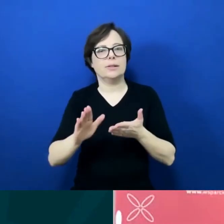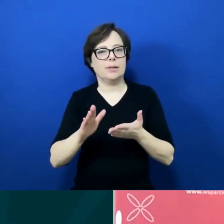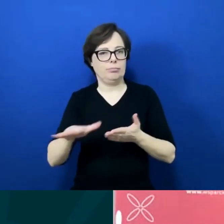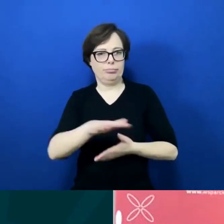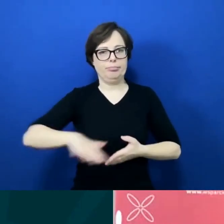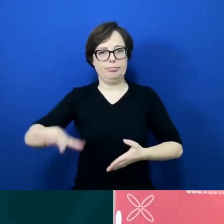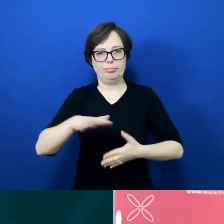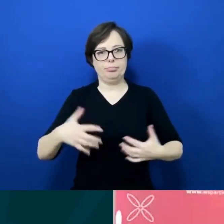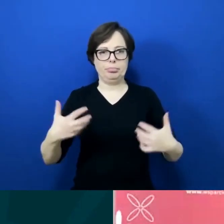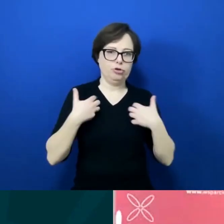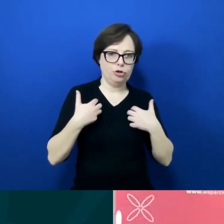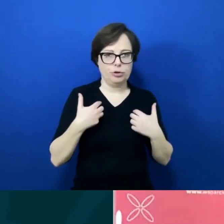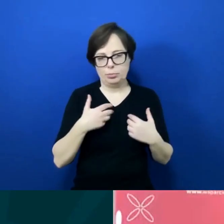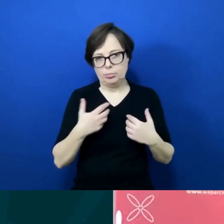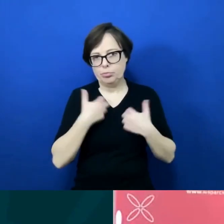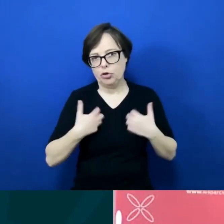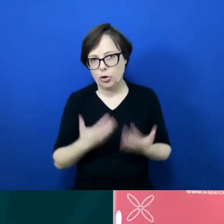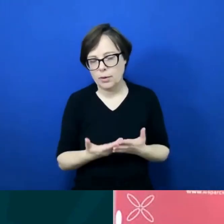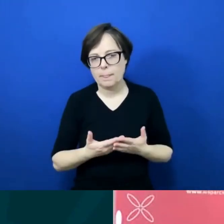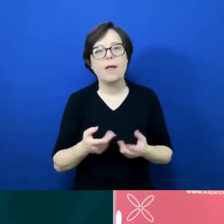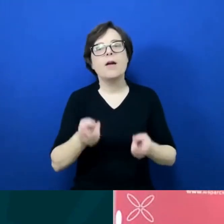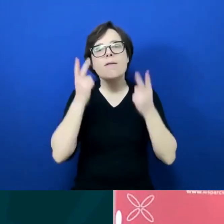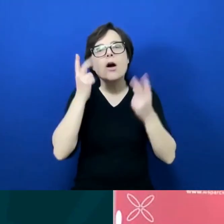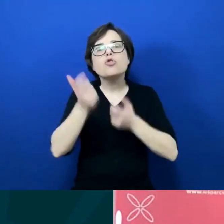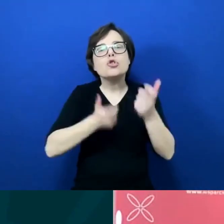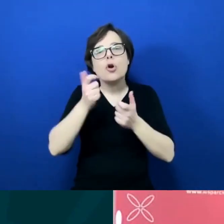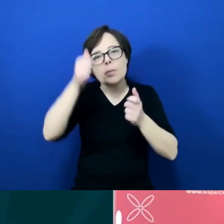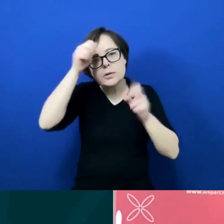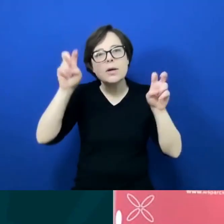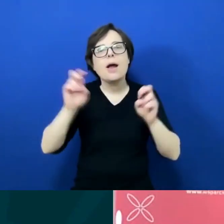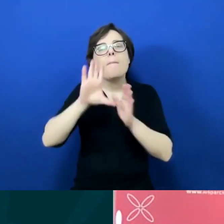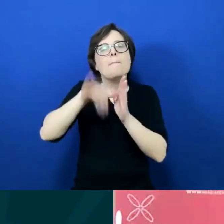clean natural environment. Especially important is to create